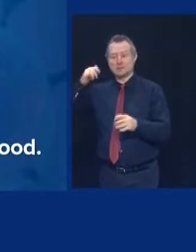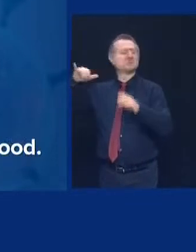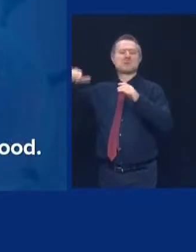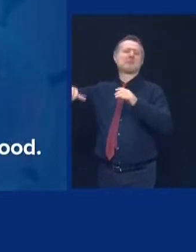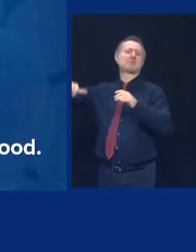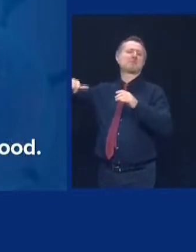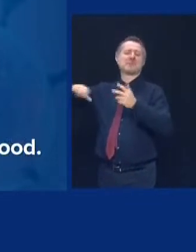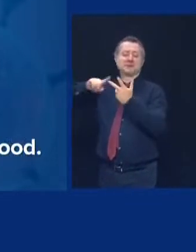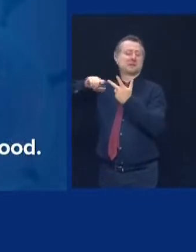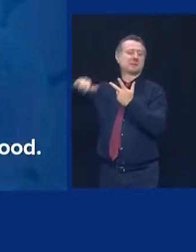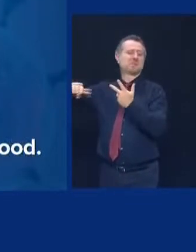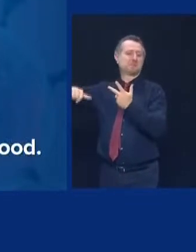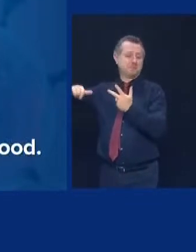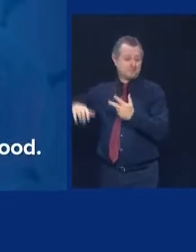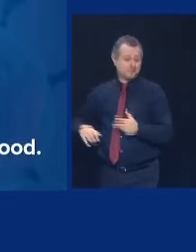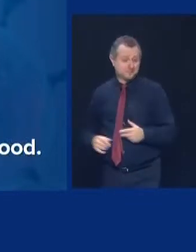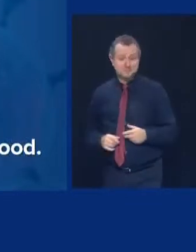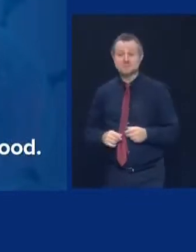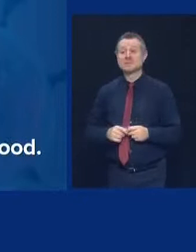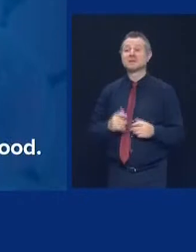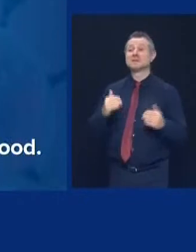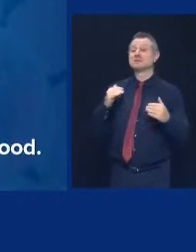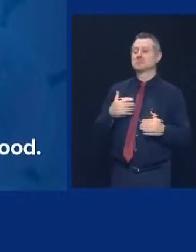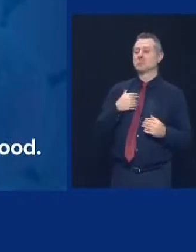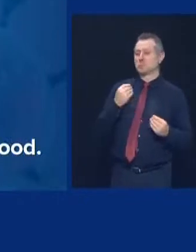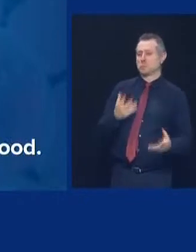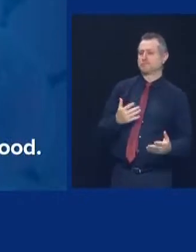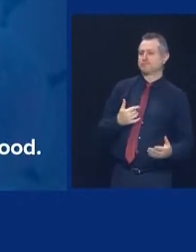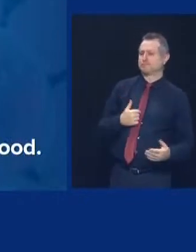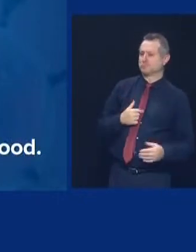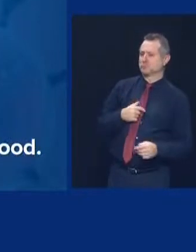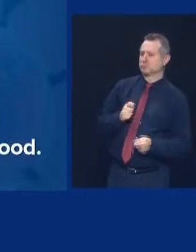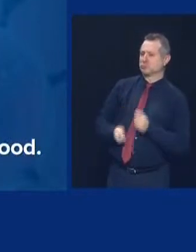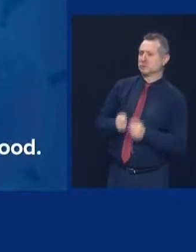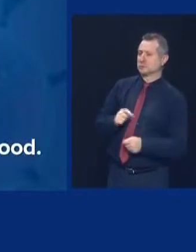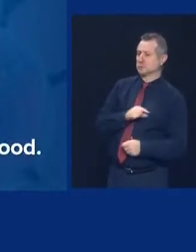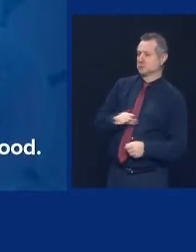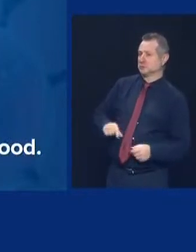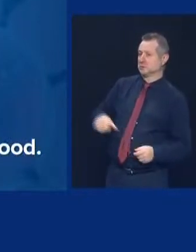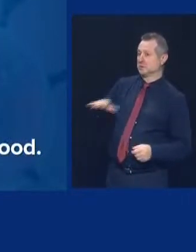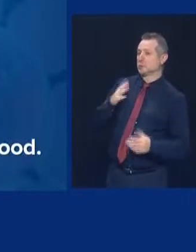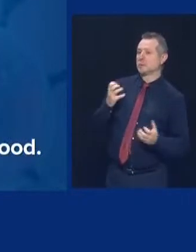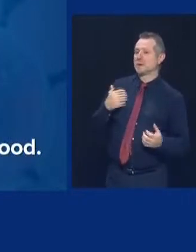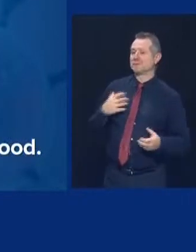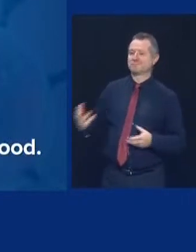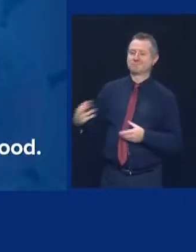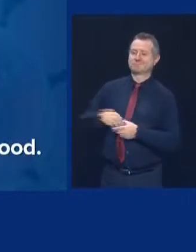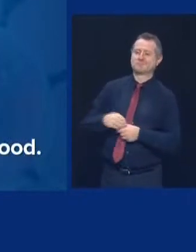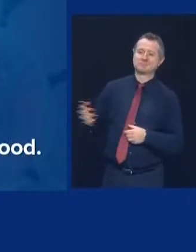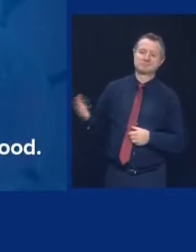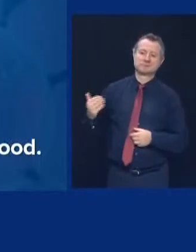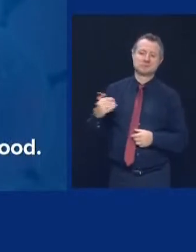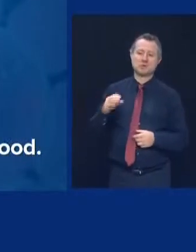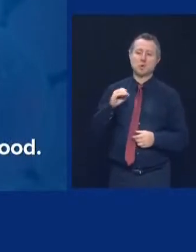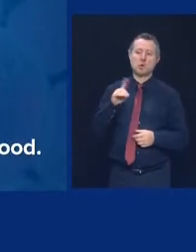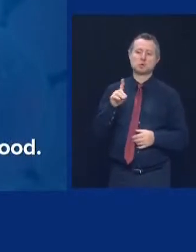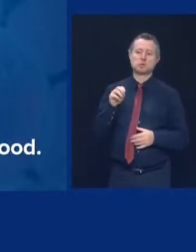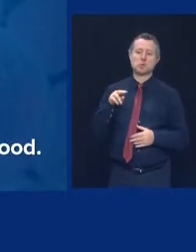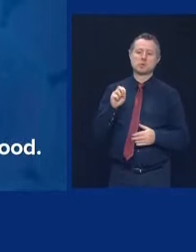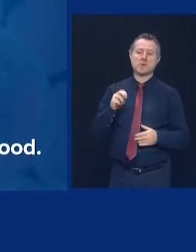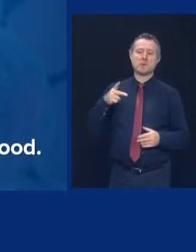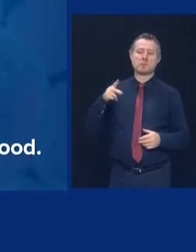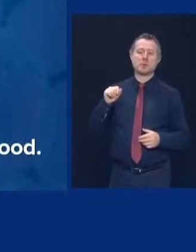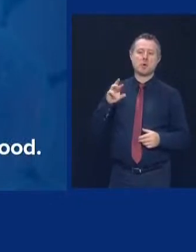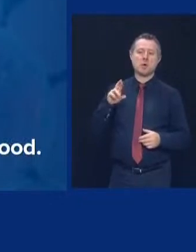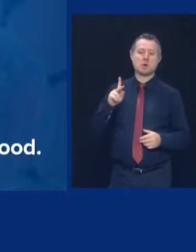We are also adjusting the Queens map to adding Ozone Park neighborhood, which has